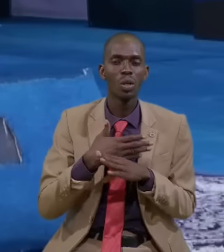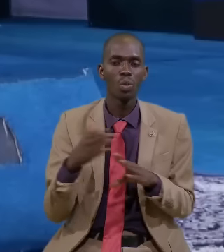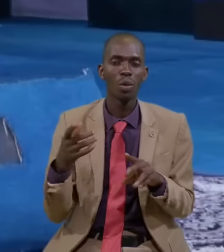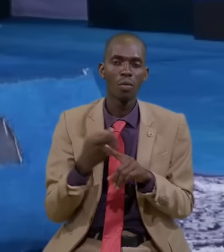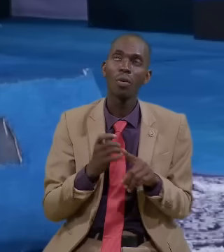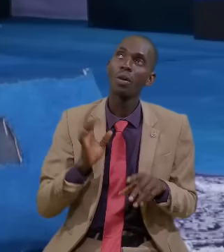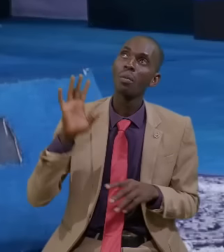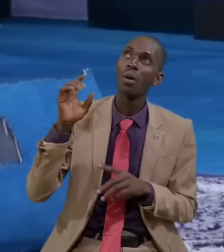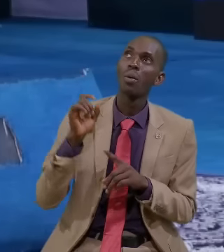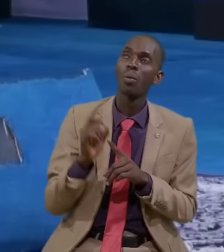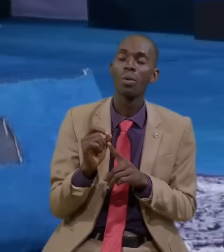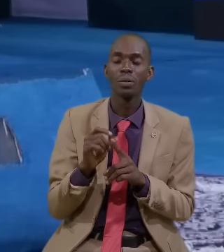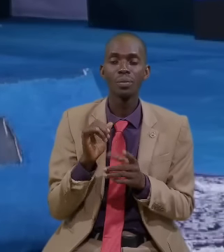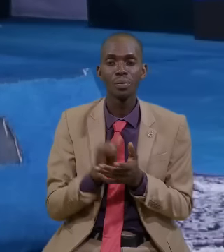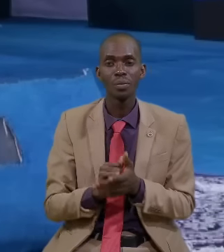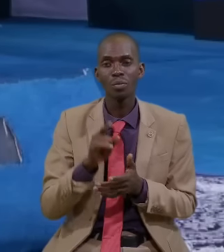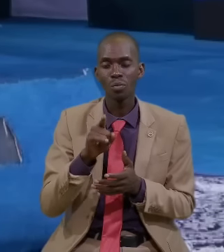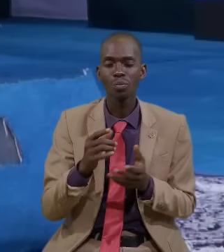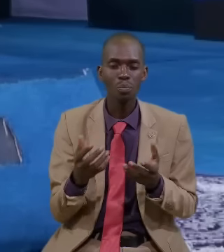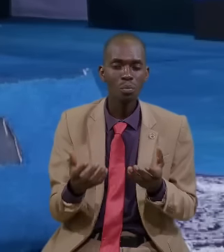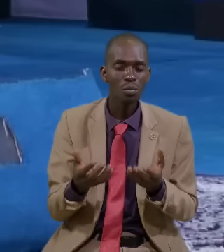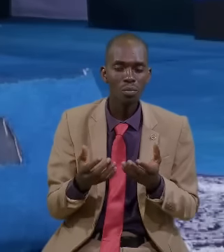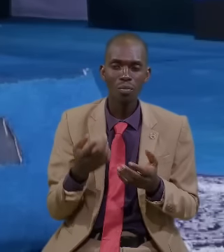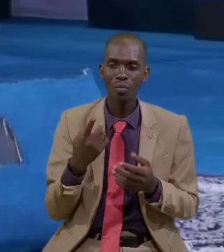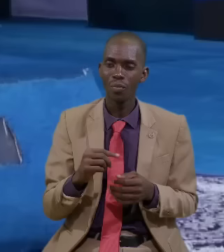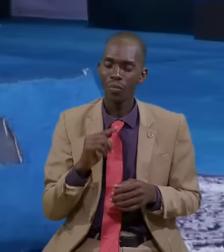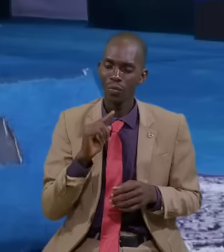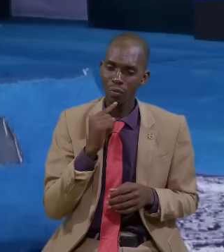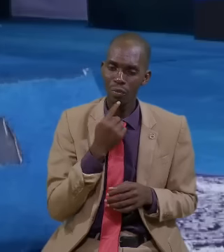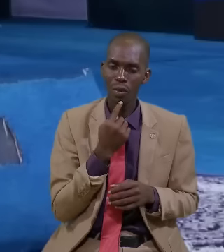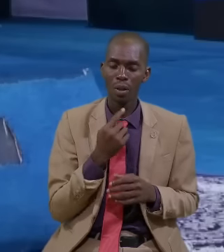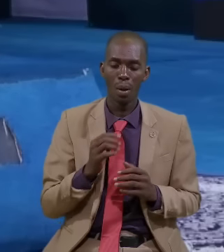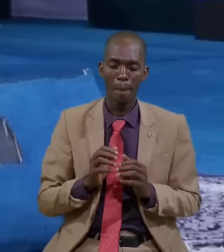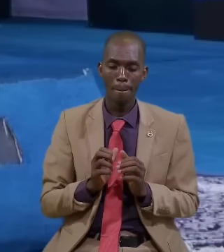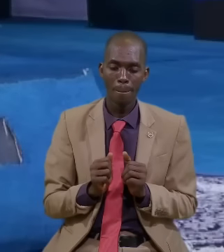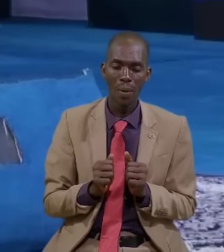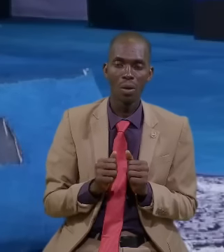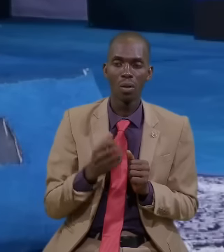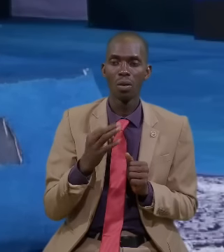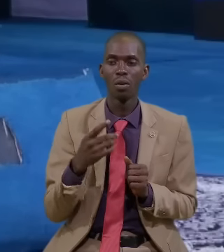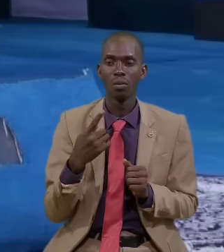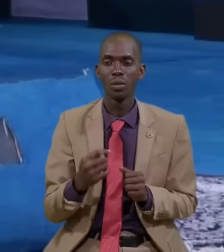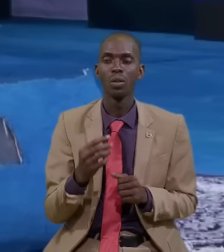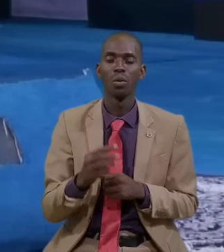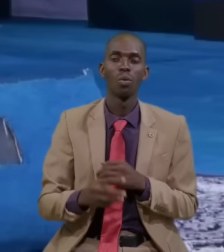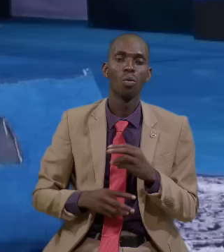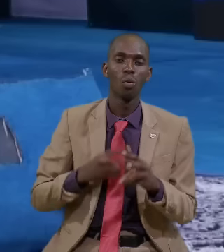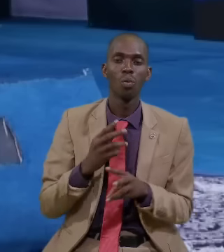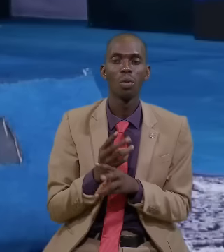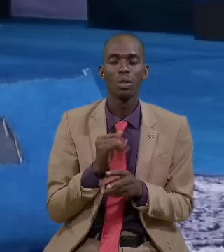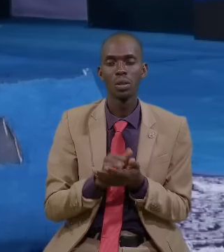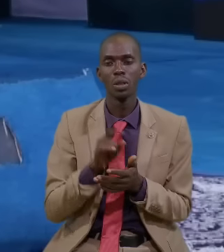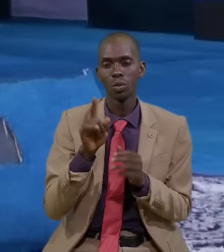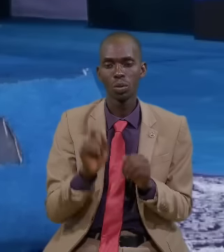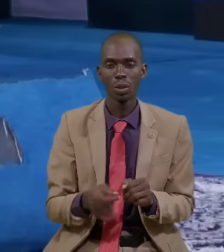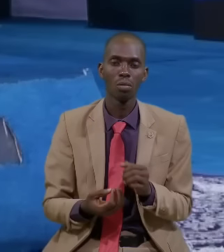you desire the sincere milk of the word, that ye may grow thereby.